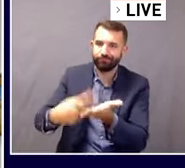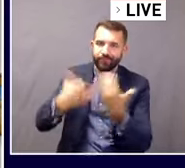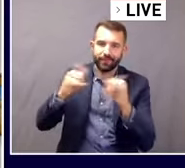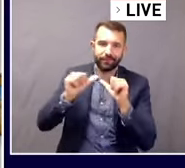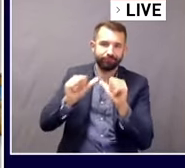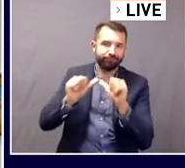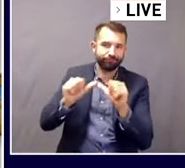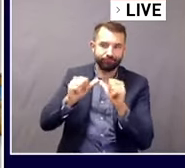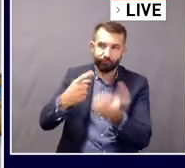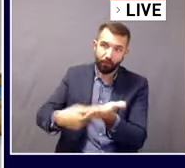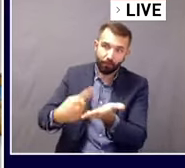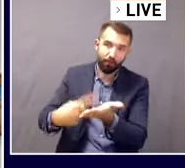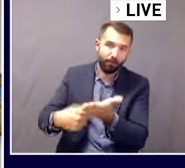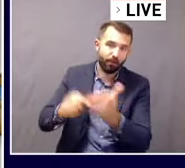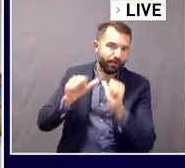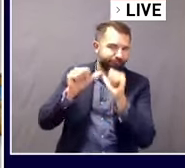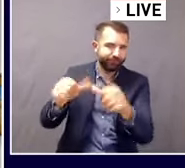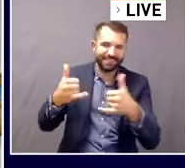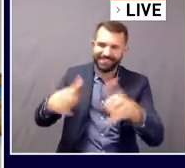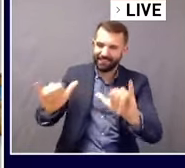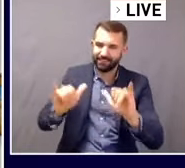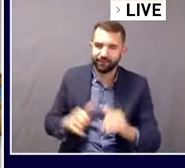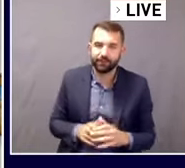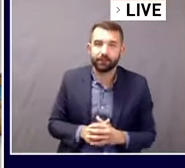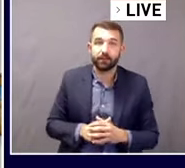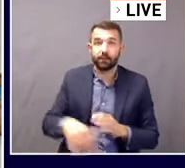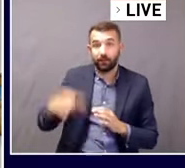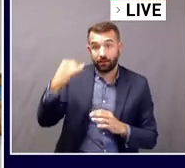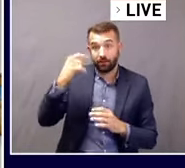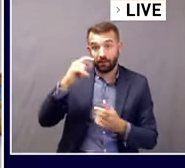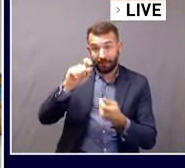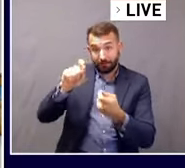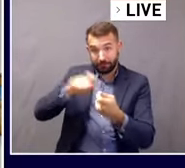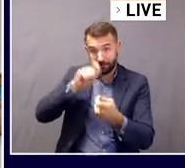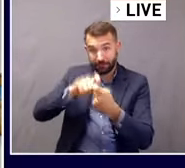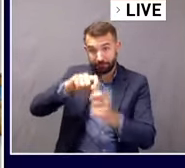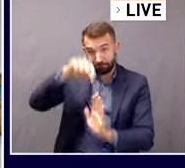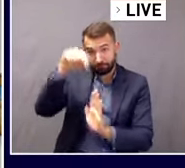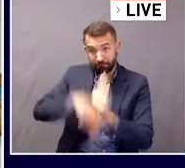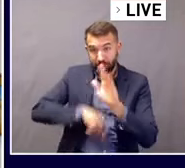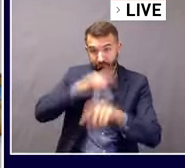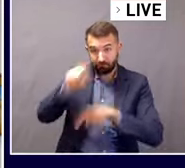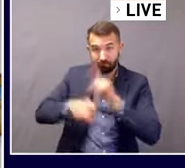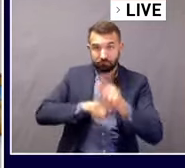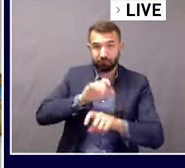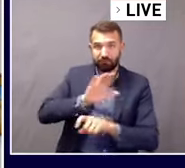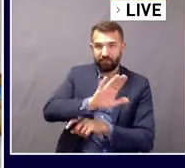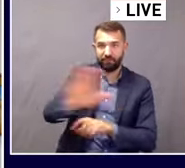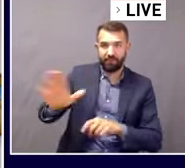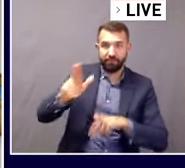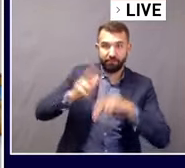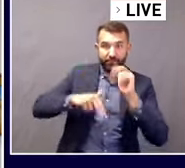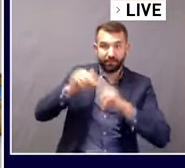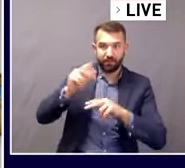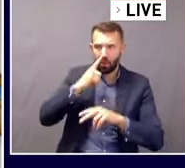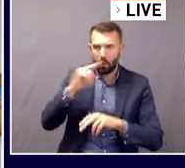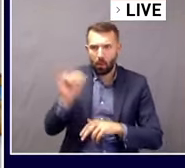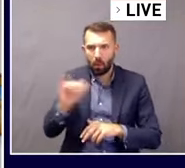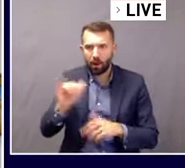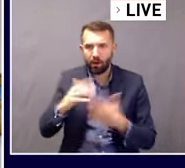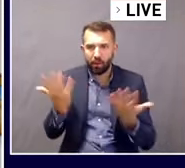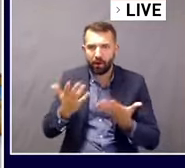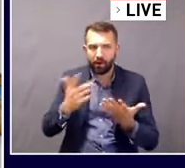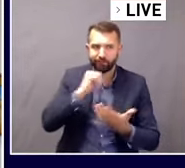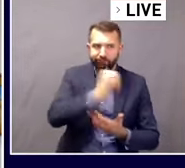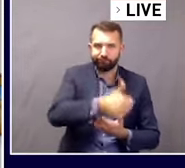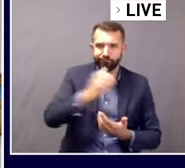would refer you to Maple Crest for more of the specifics about the physical setup, because I don't want to get it wrong.